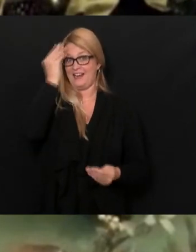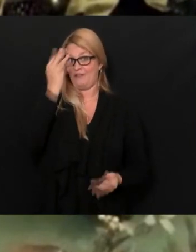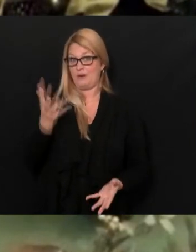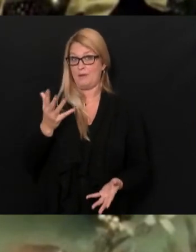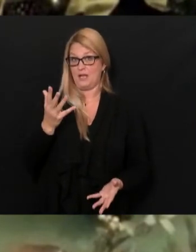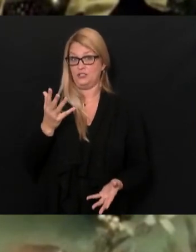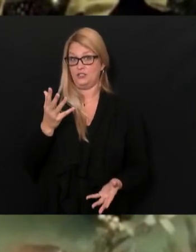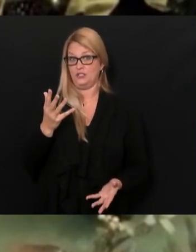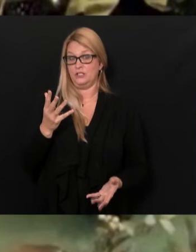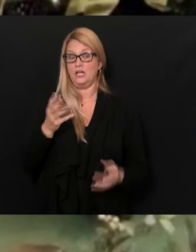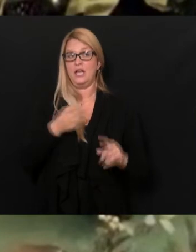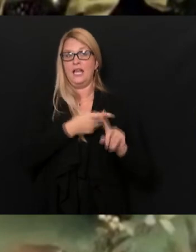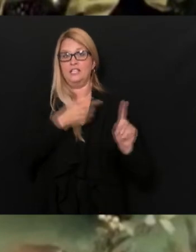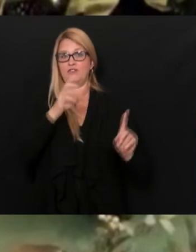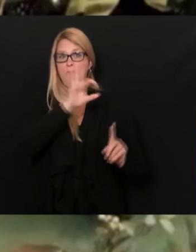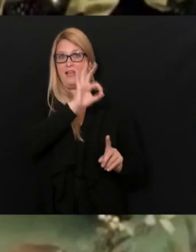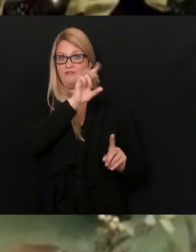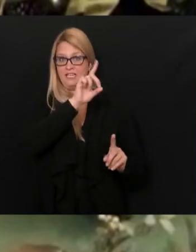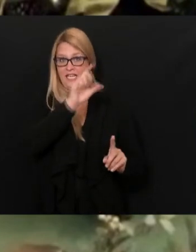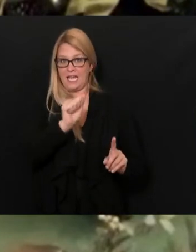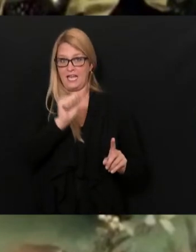upon guidance from the FDA and the